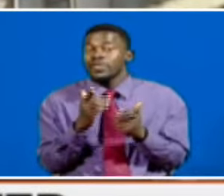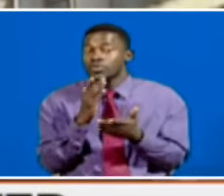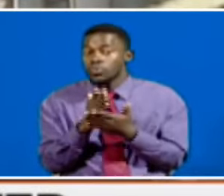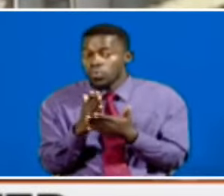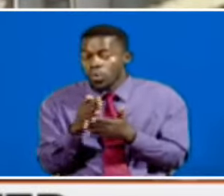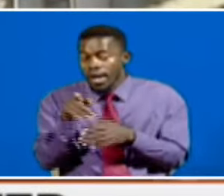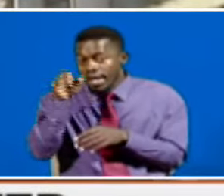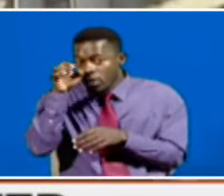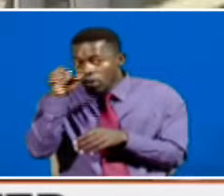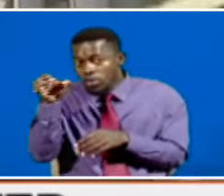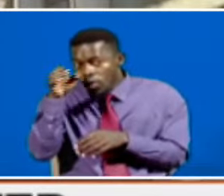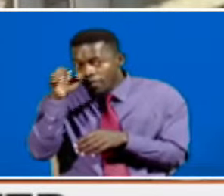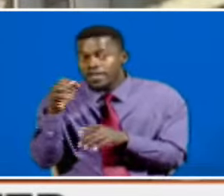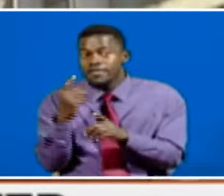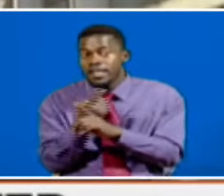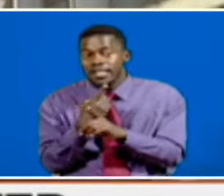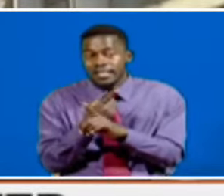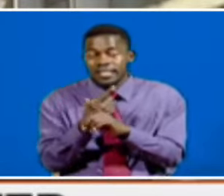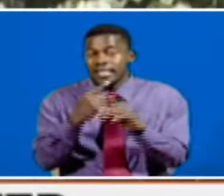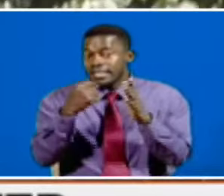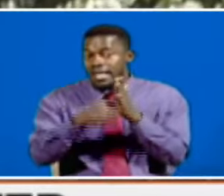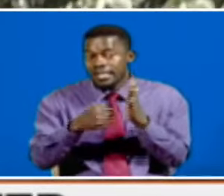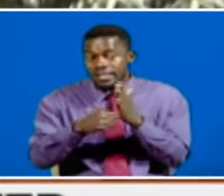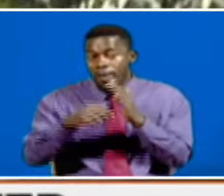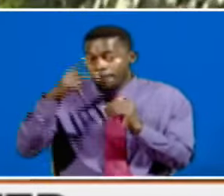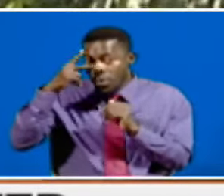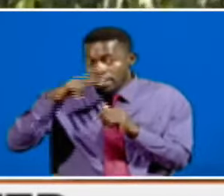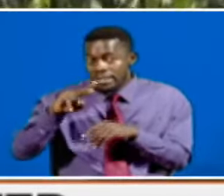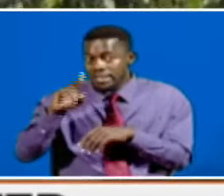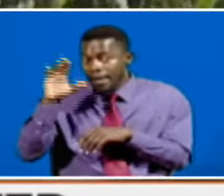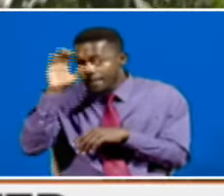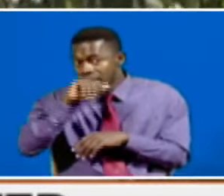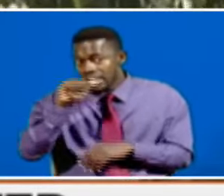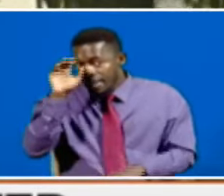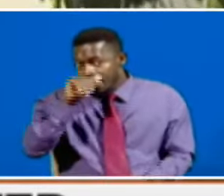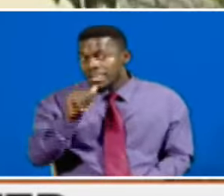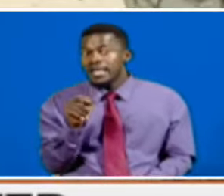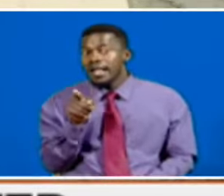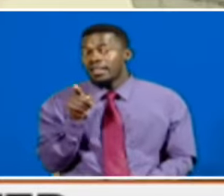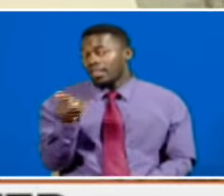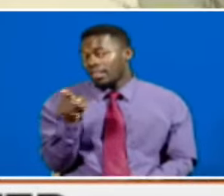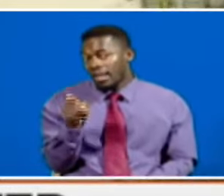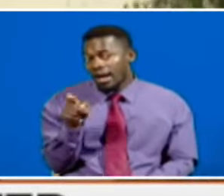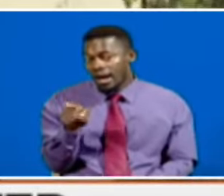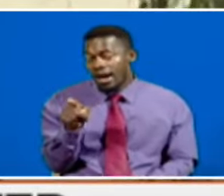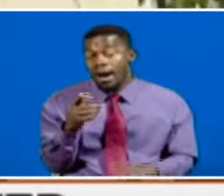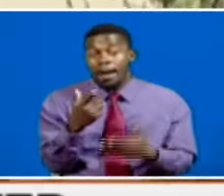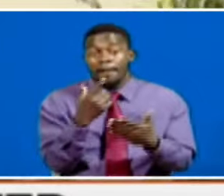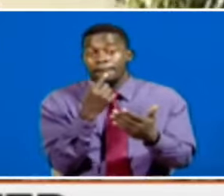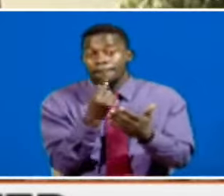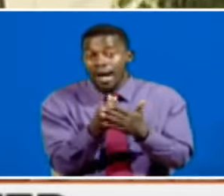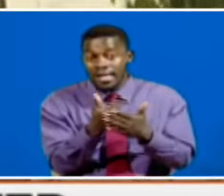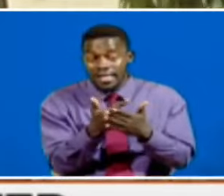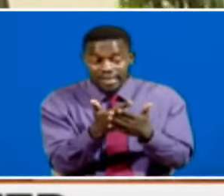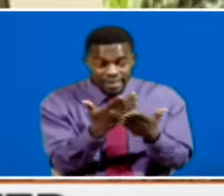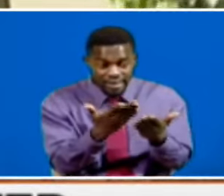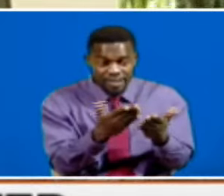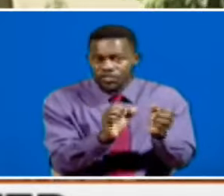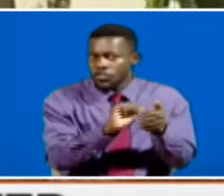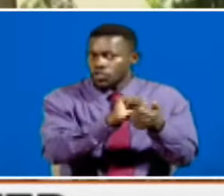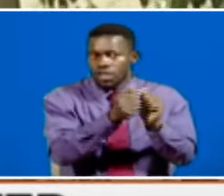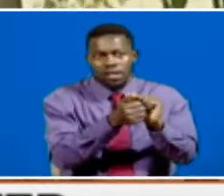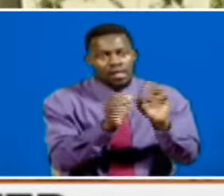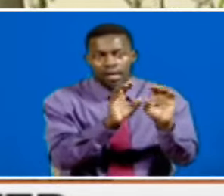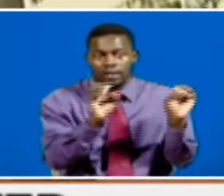of specific tax policies that were allegedly in the initial draft, the estimated figures have not changed, as